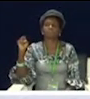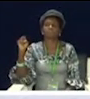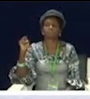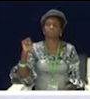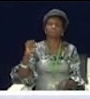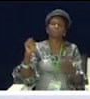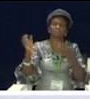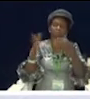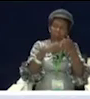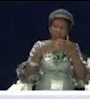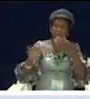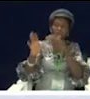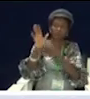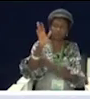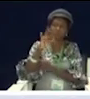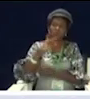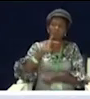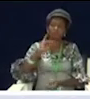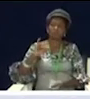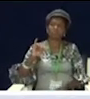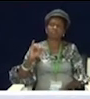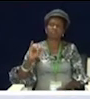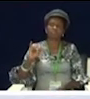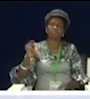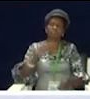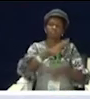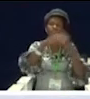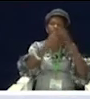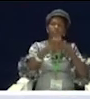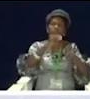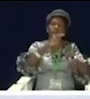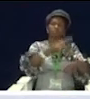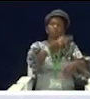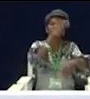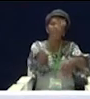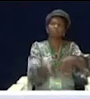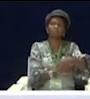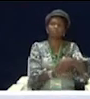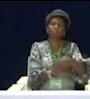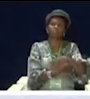Though God is the Almighty,